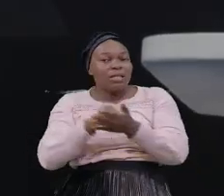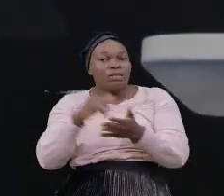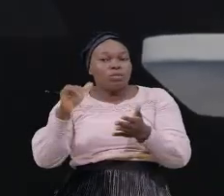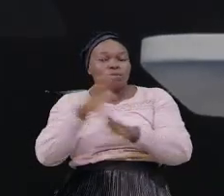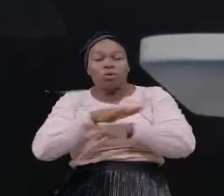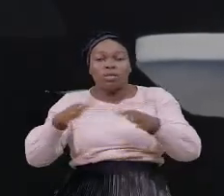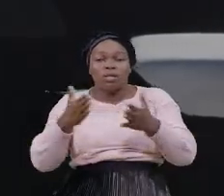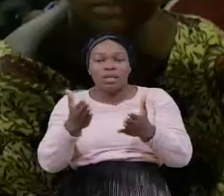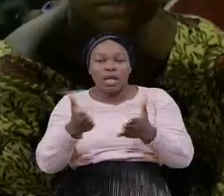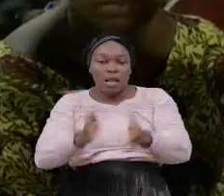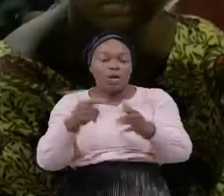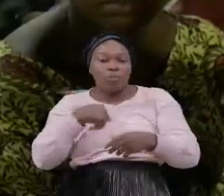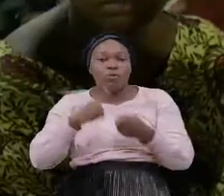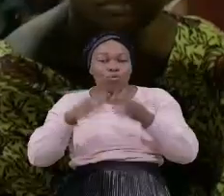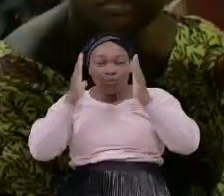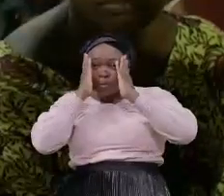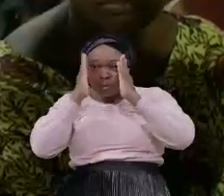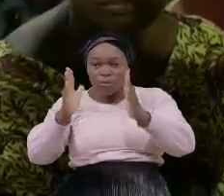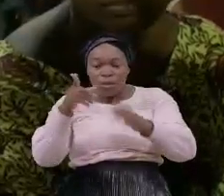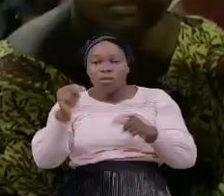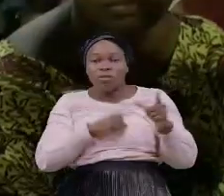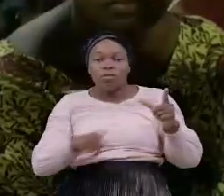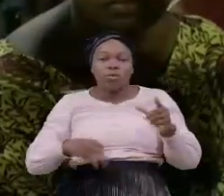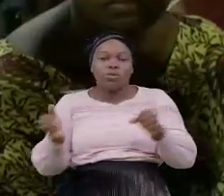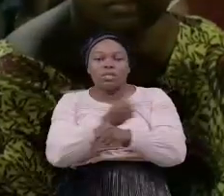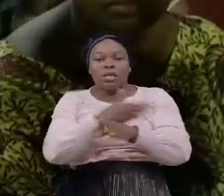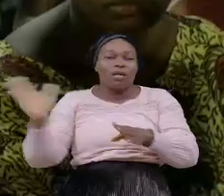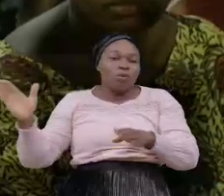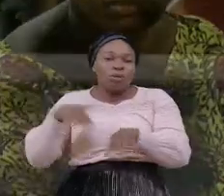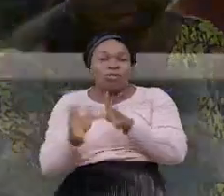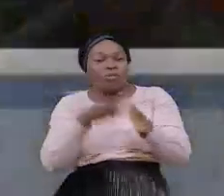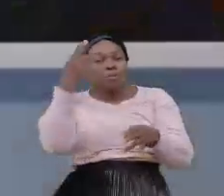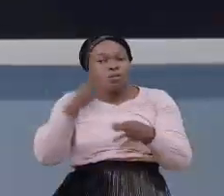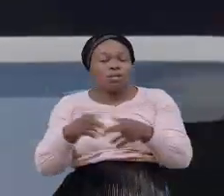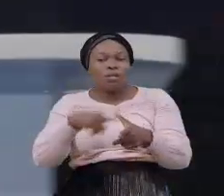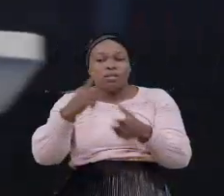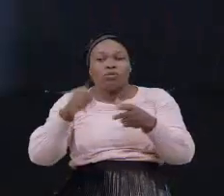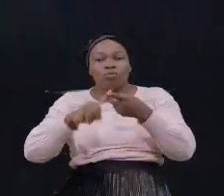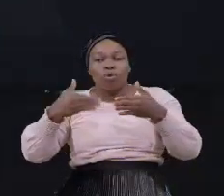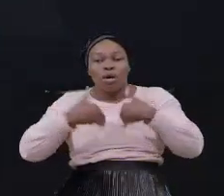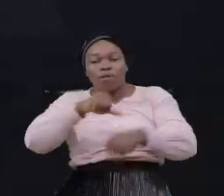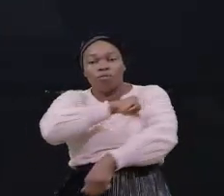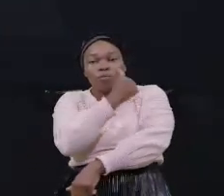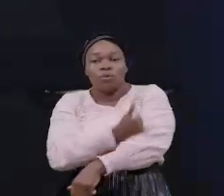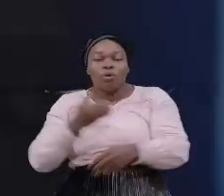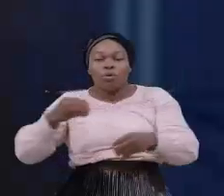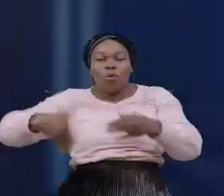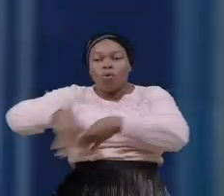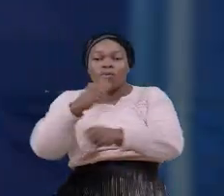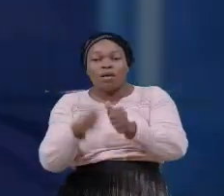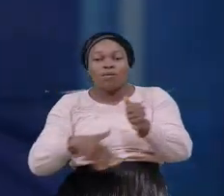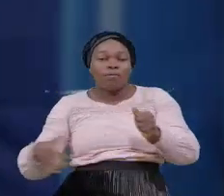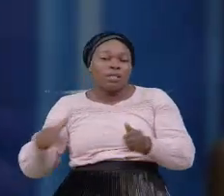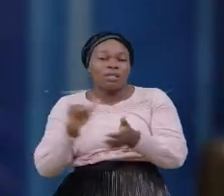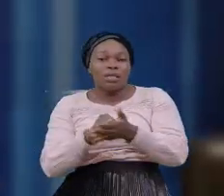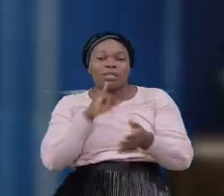away. And then you'll have dominion over that thing, whatever it is in your head. Here in my tummy,